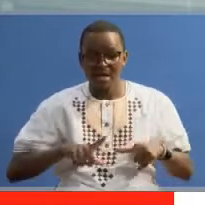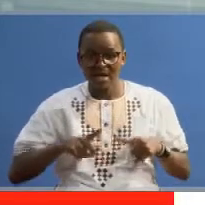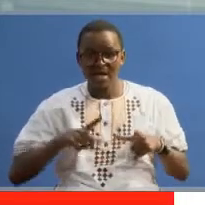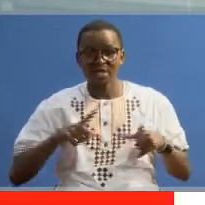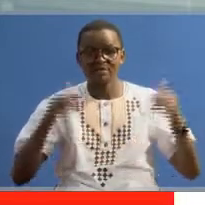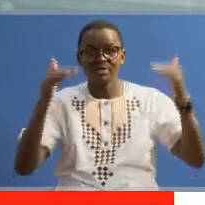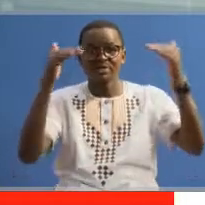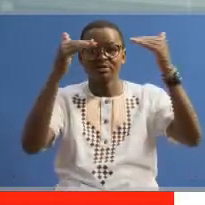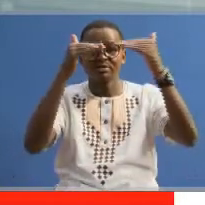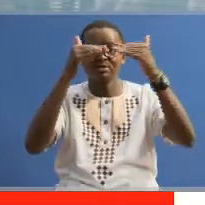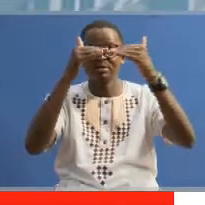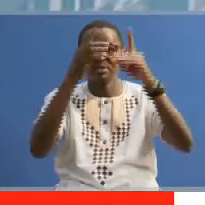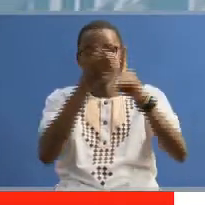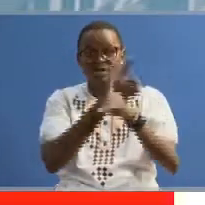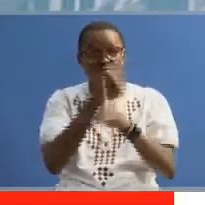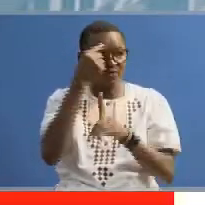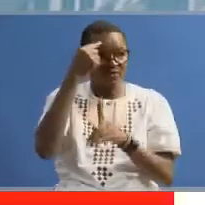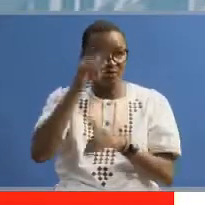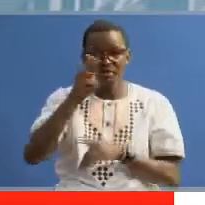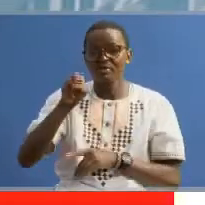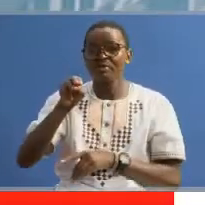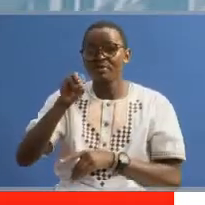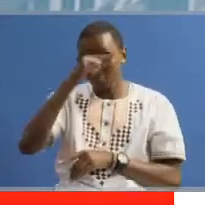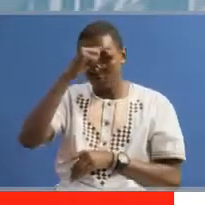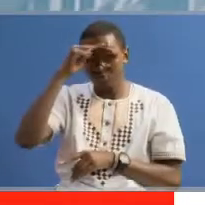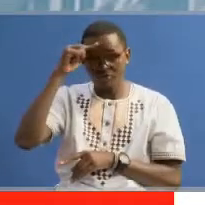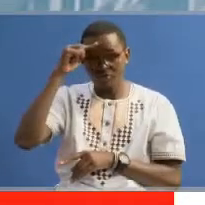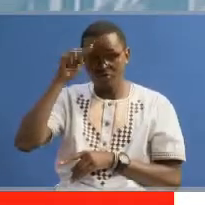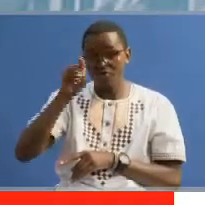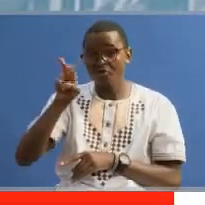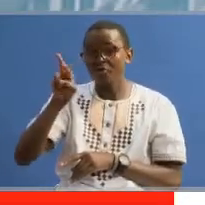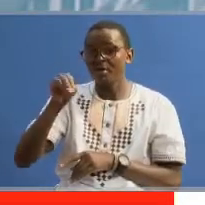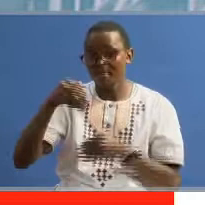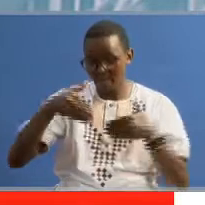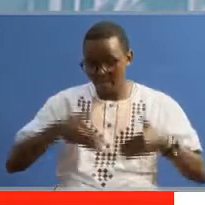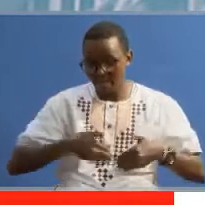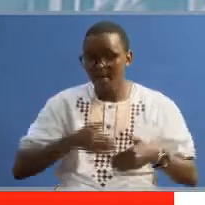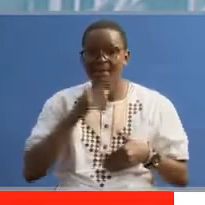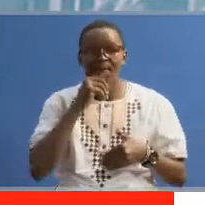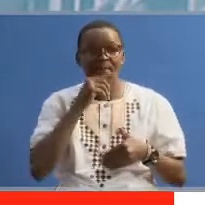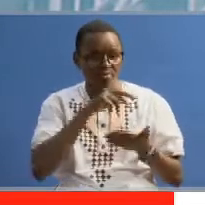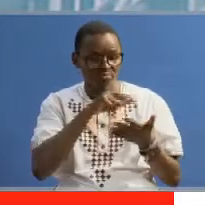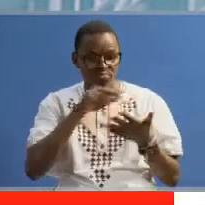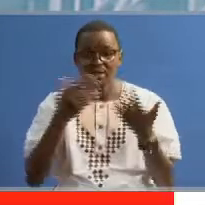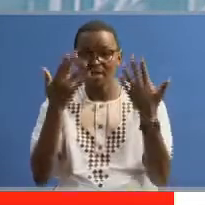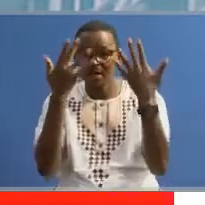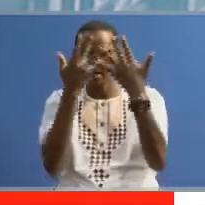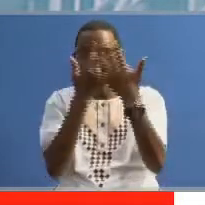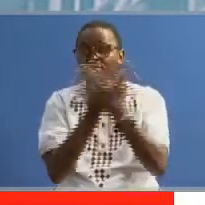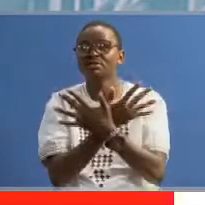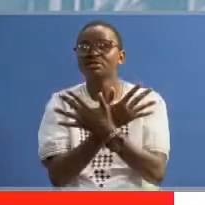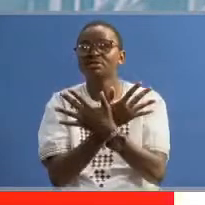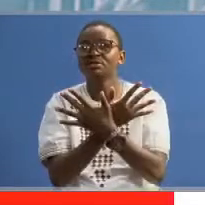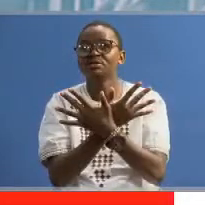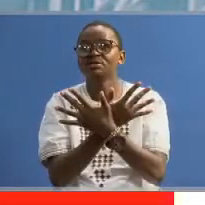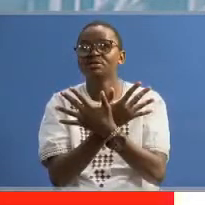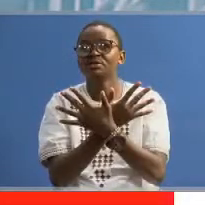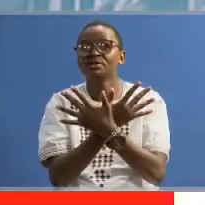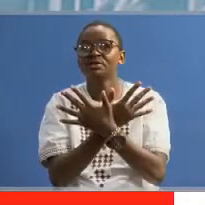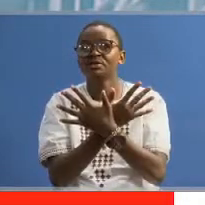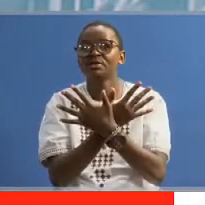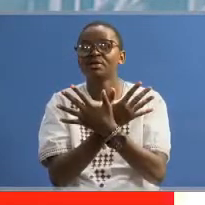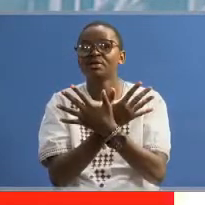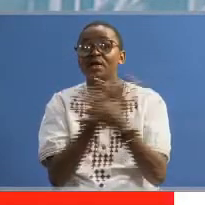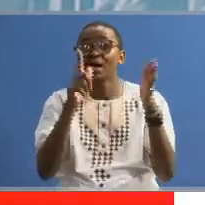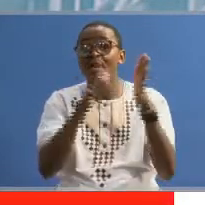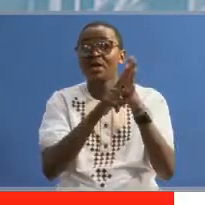mean, are different for them. Because for them, if a young man is walking at night, there are illegal curfews